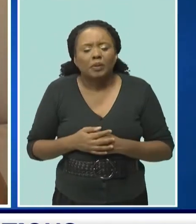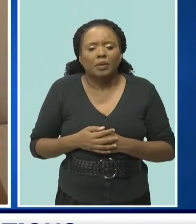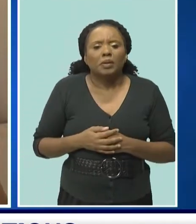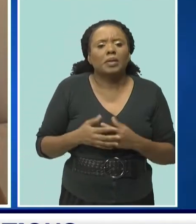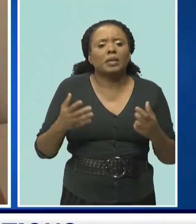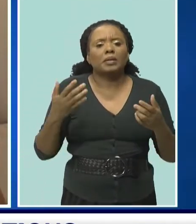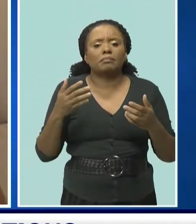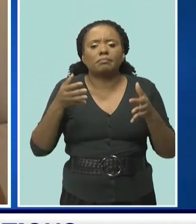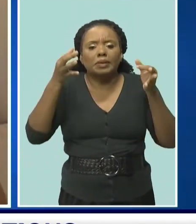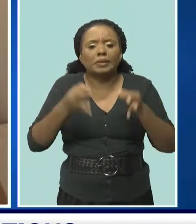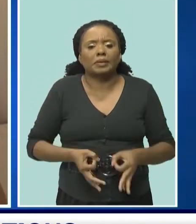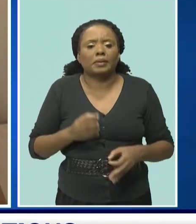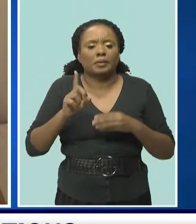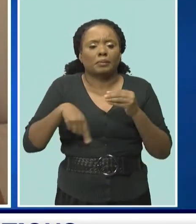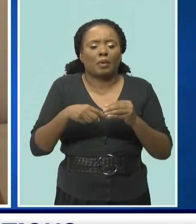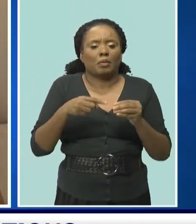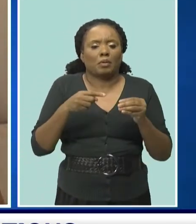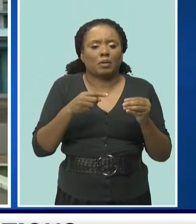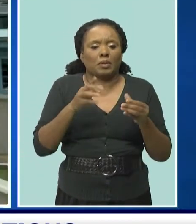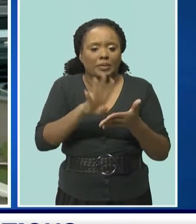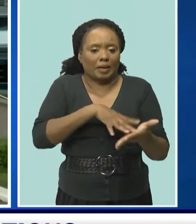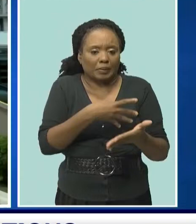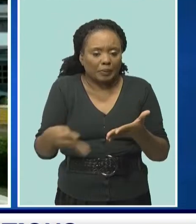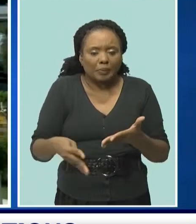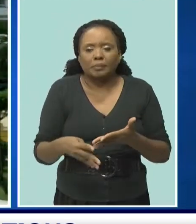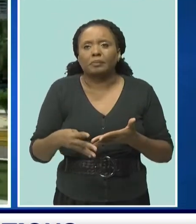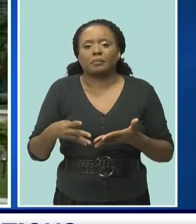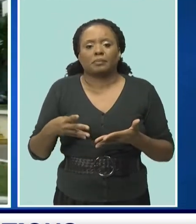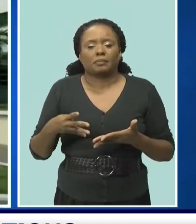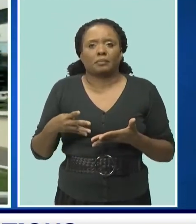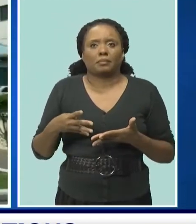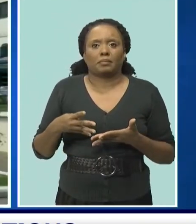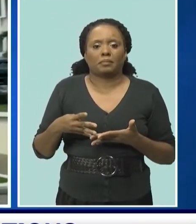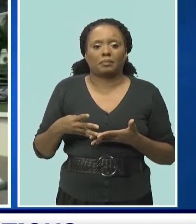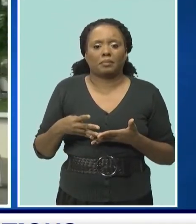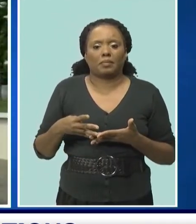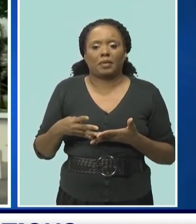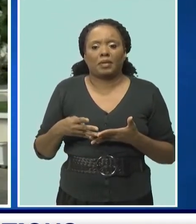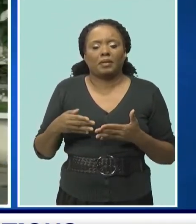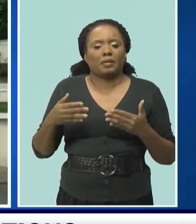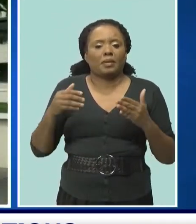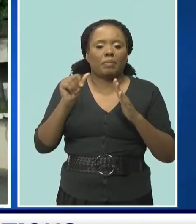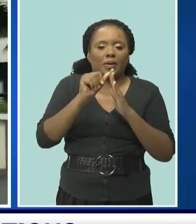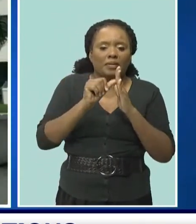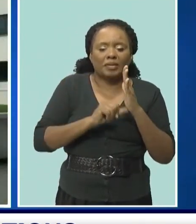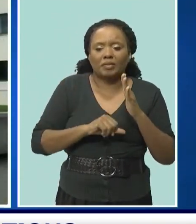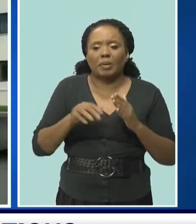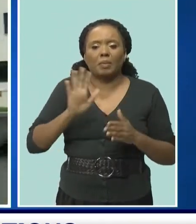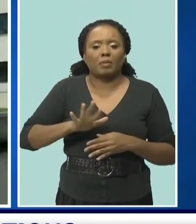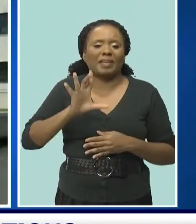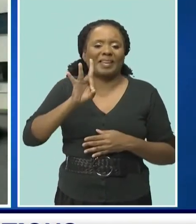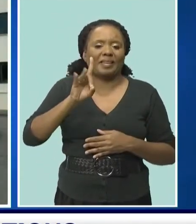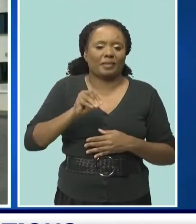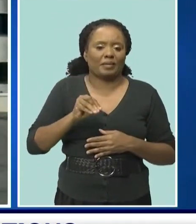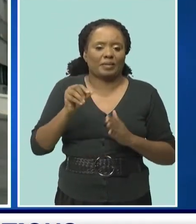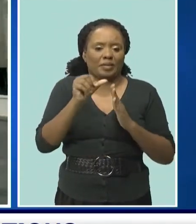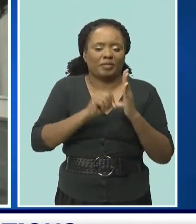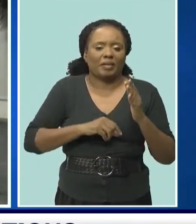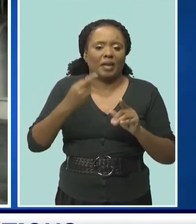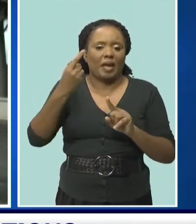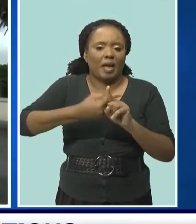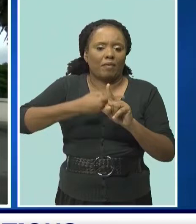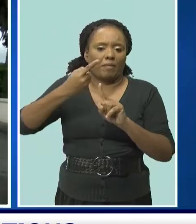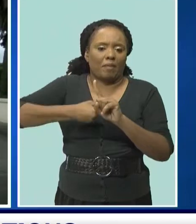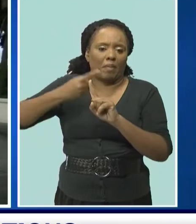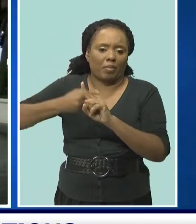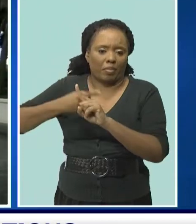the schedule, and they were tackling at least 80 per month. The nurses were put in place, and you know we had nurses coming